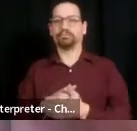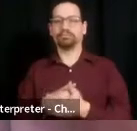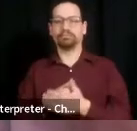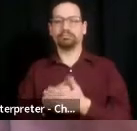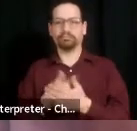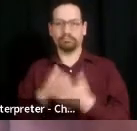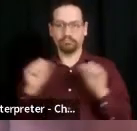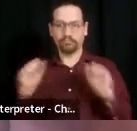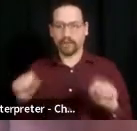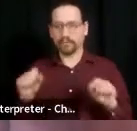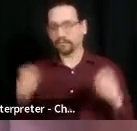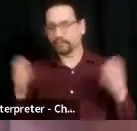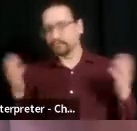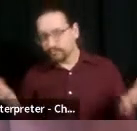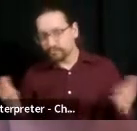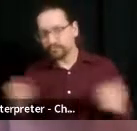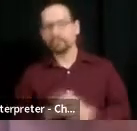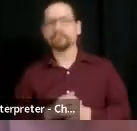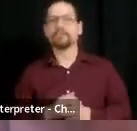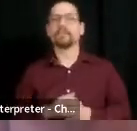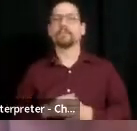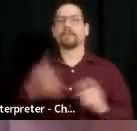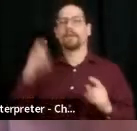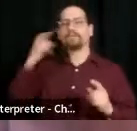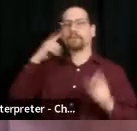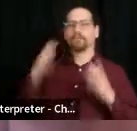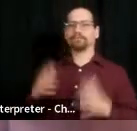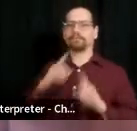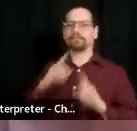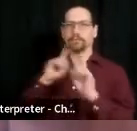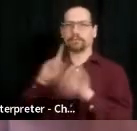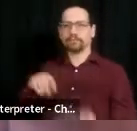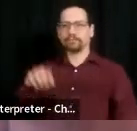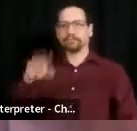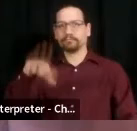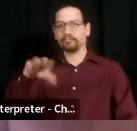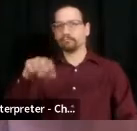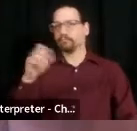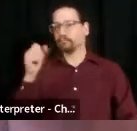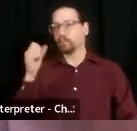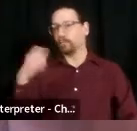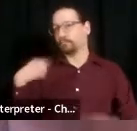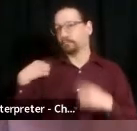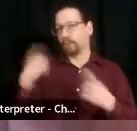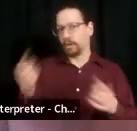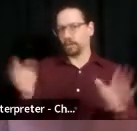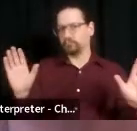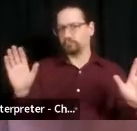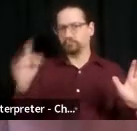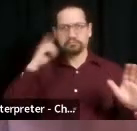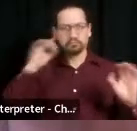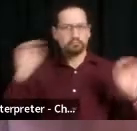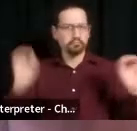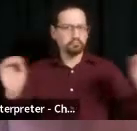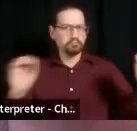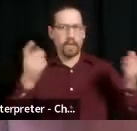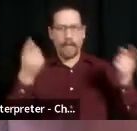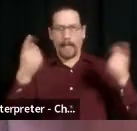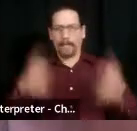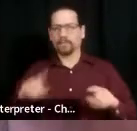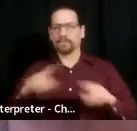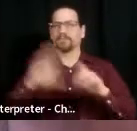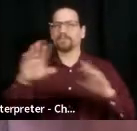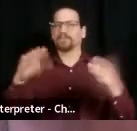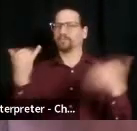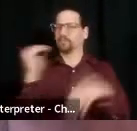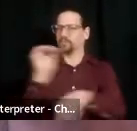that this is going to be a cold night, and what can wait till tomorrow is probably makes sense for anybody even around their yards in terms of shoveling,